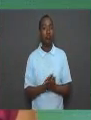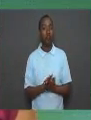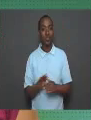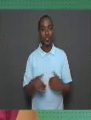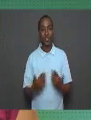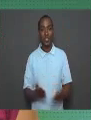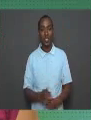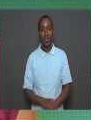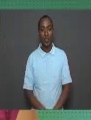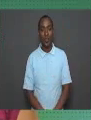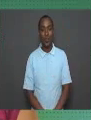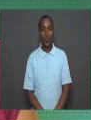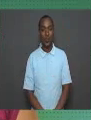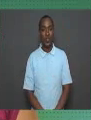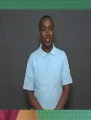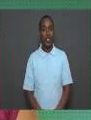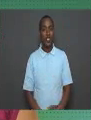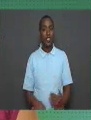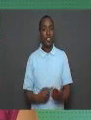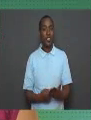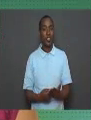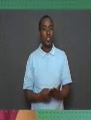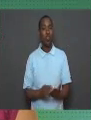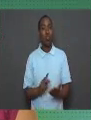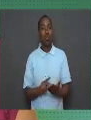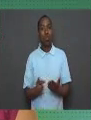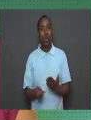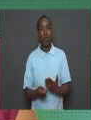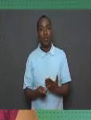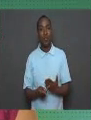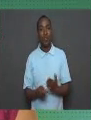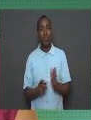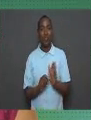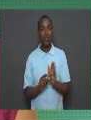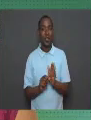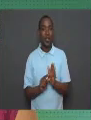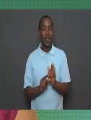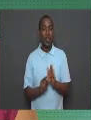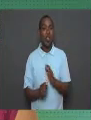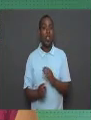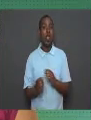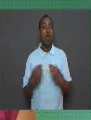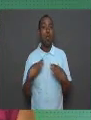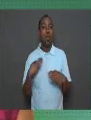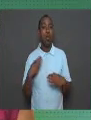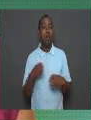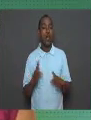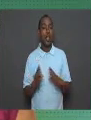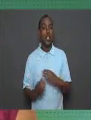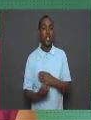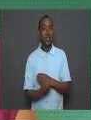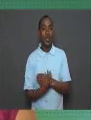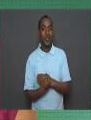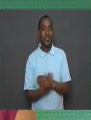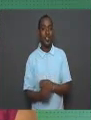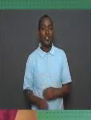Through programs such as the voluntary counseling and testing services, people are